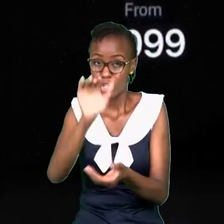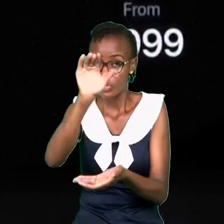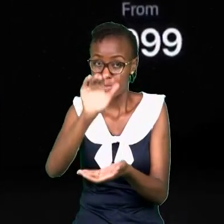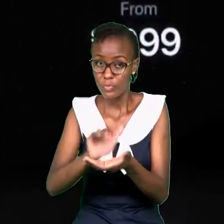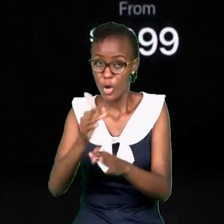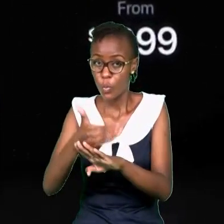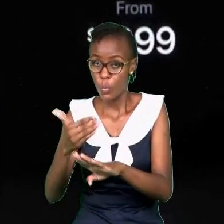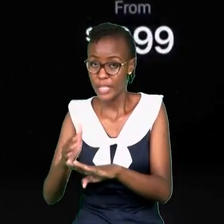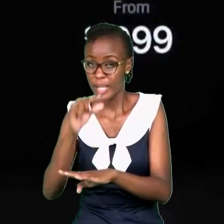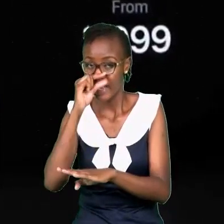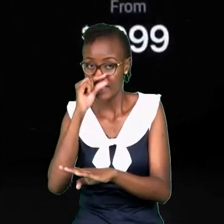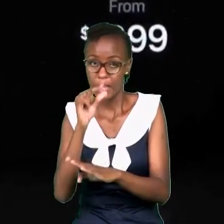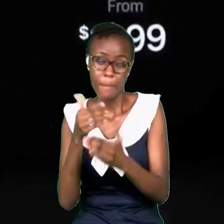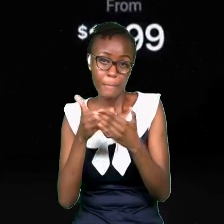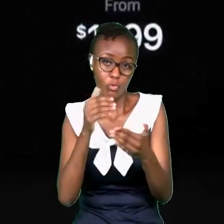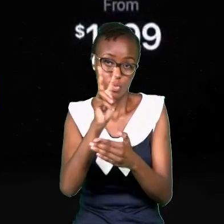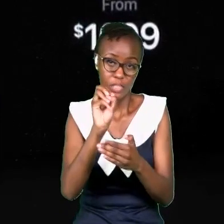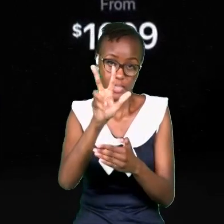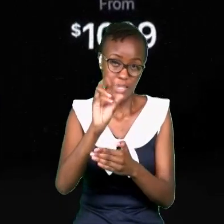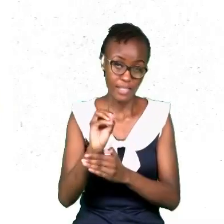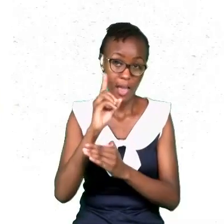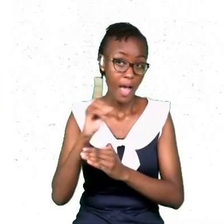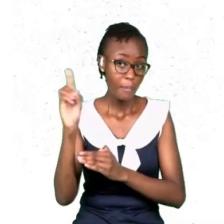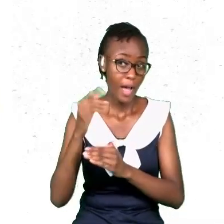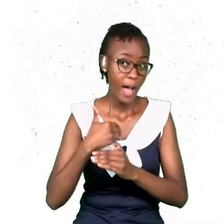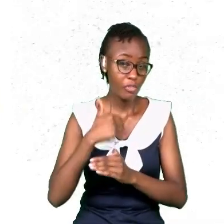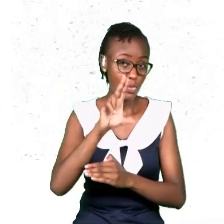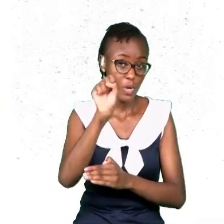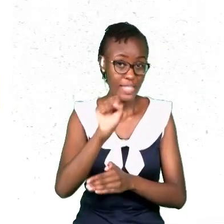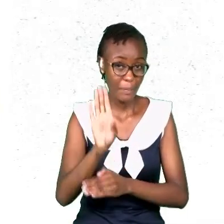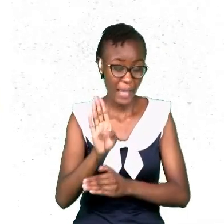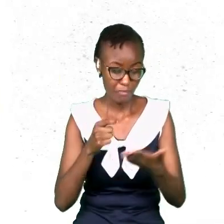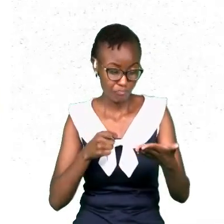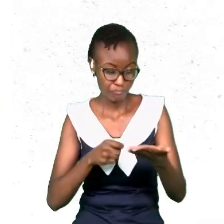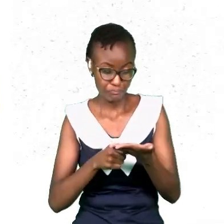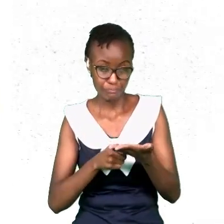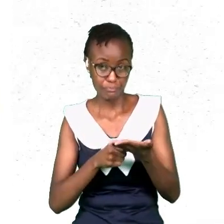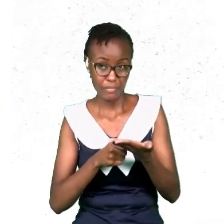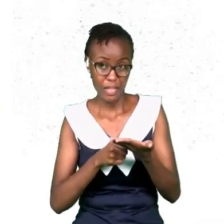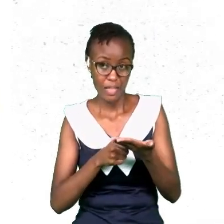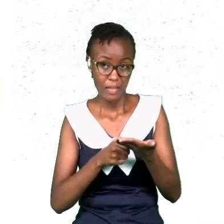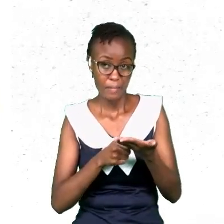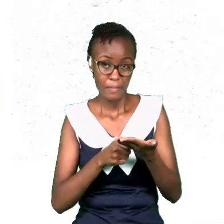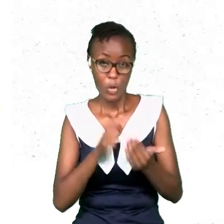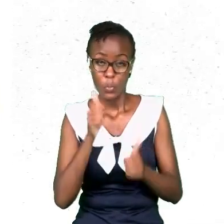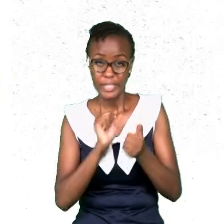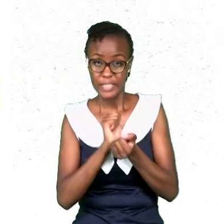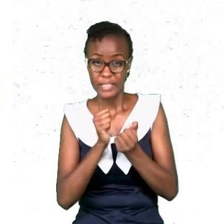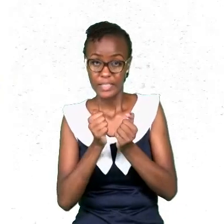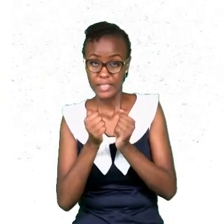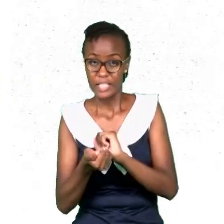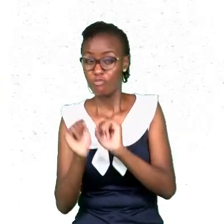2030. Most Android phones come with USB micro B charging ports or have already moved to the more modern